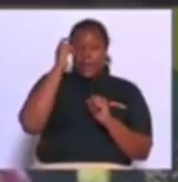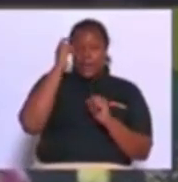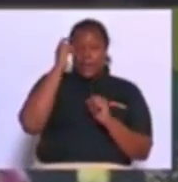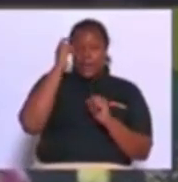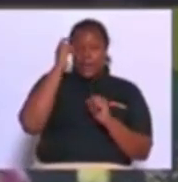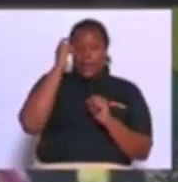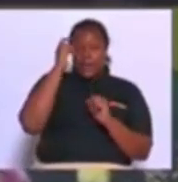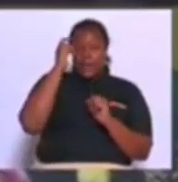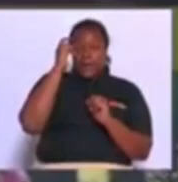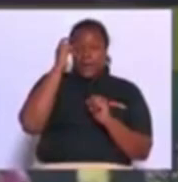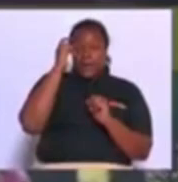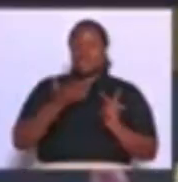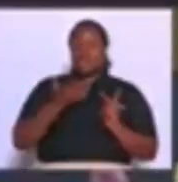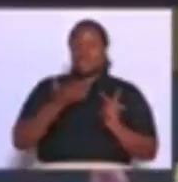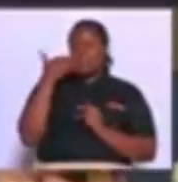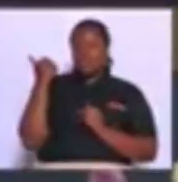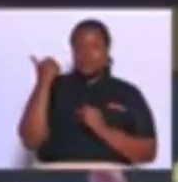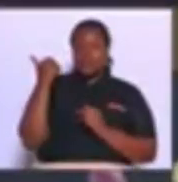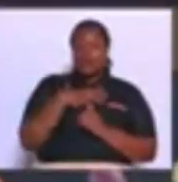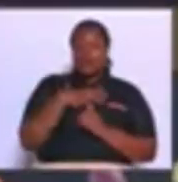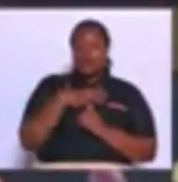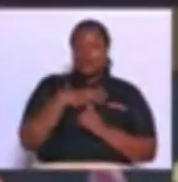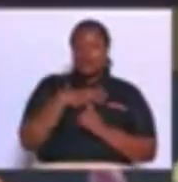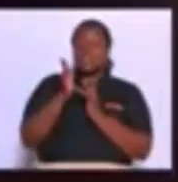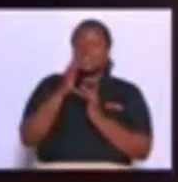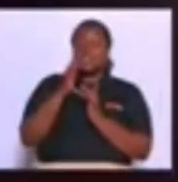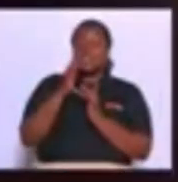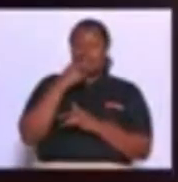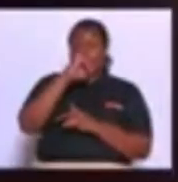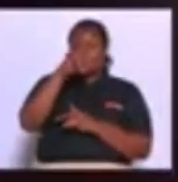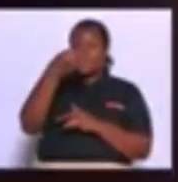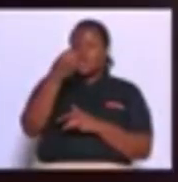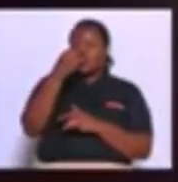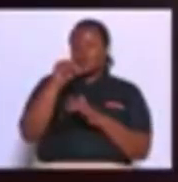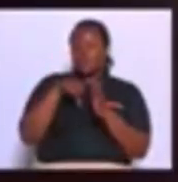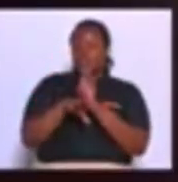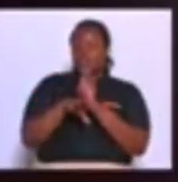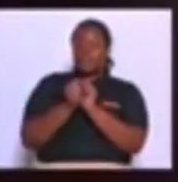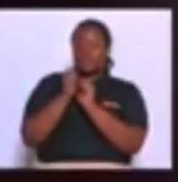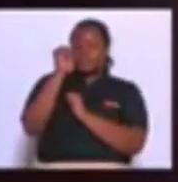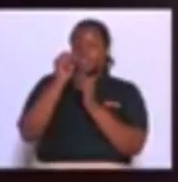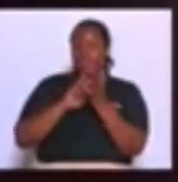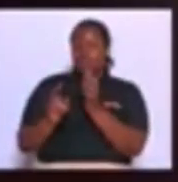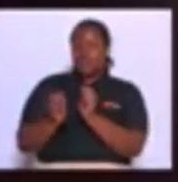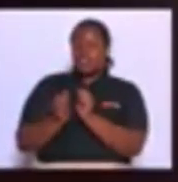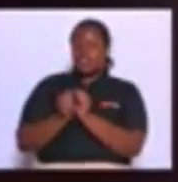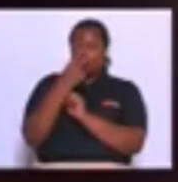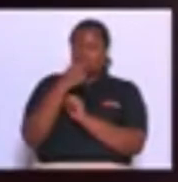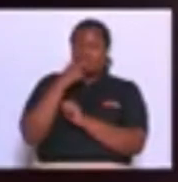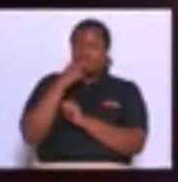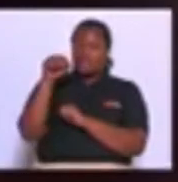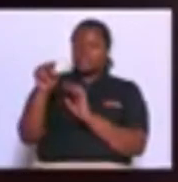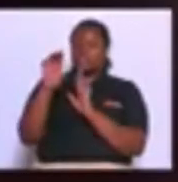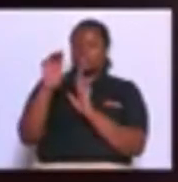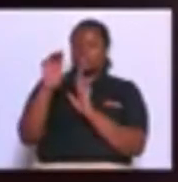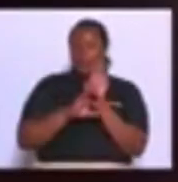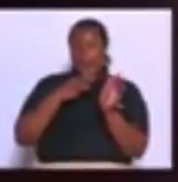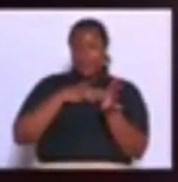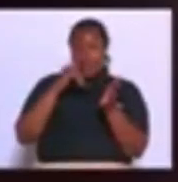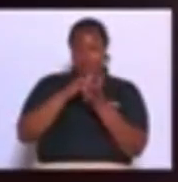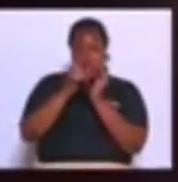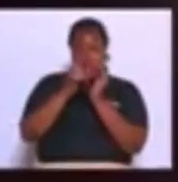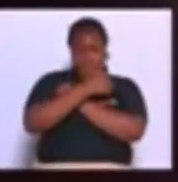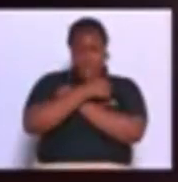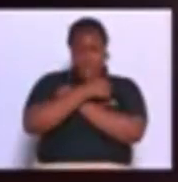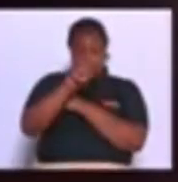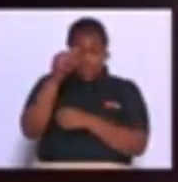physically better. And Jesus says in John 15:12, this is my commandment, that we love one